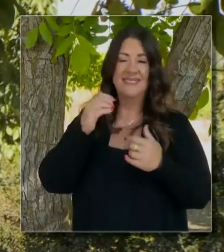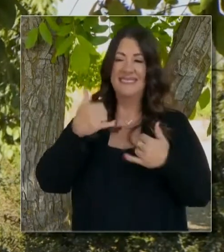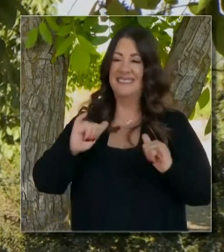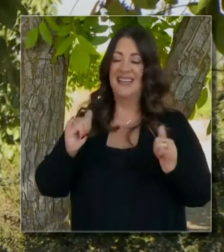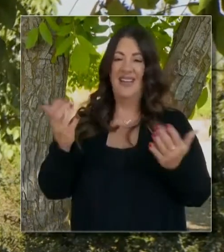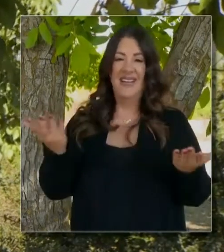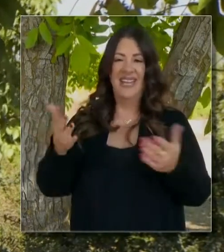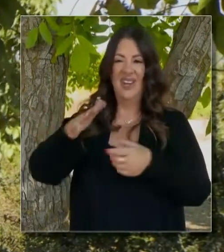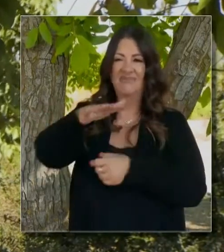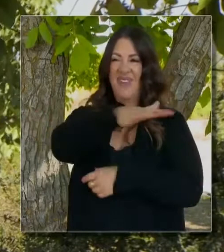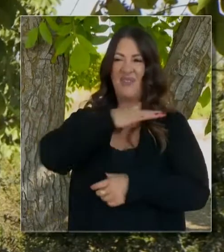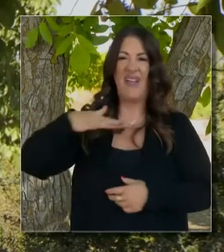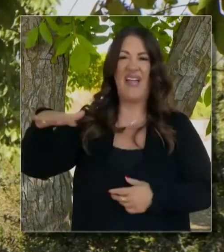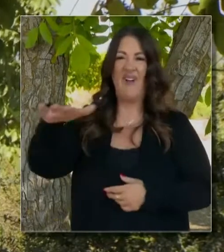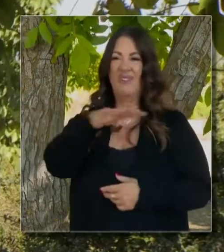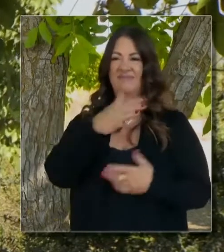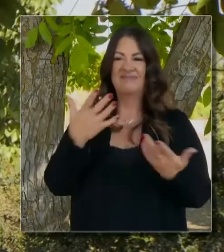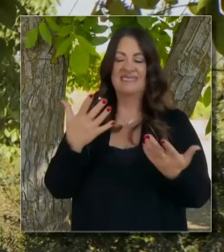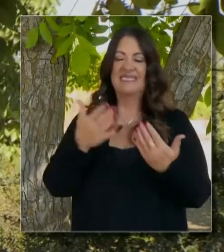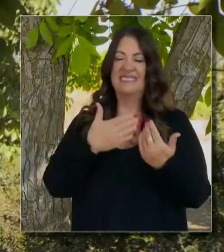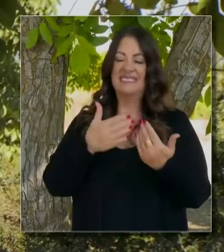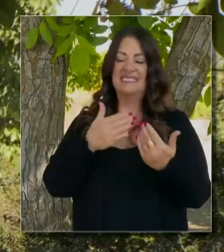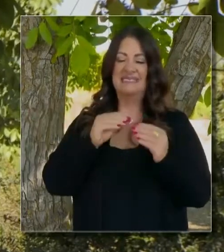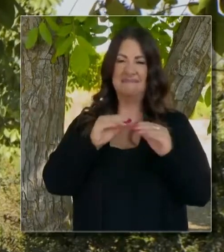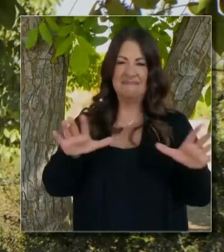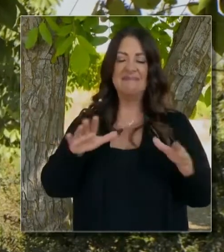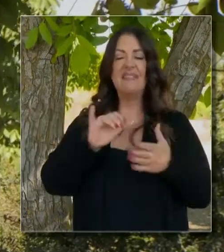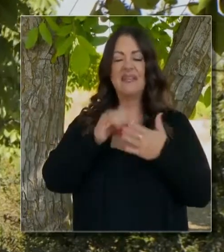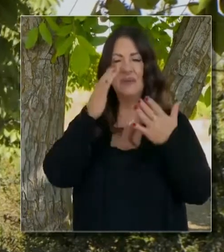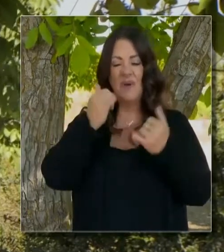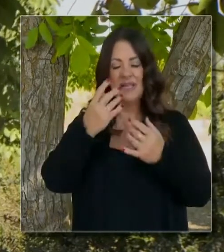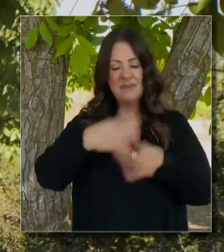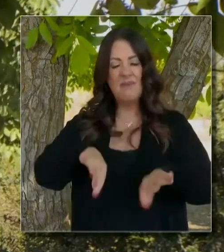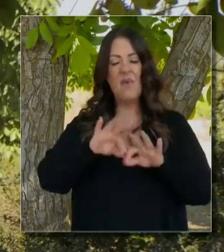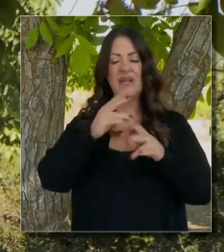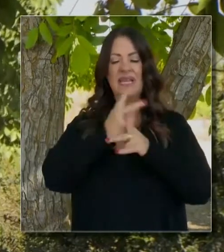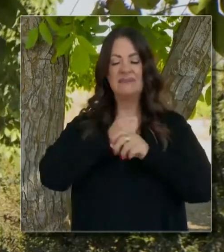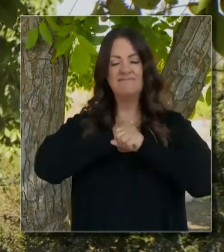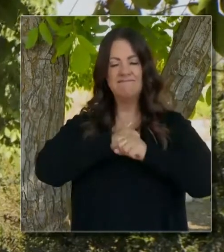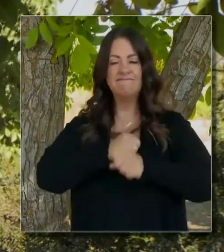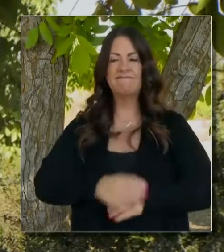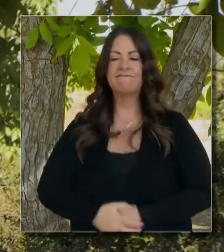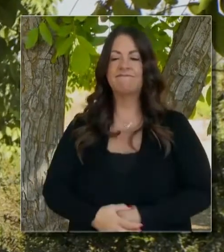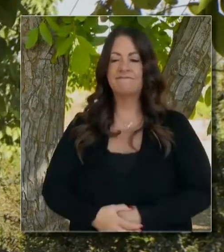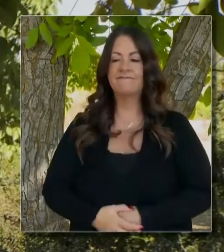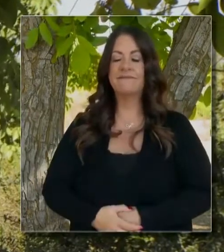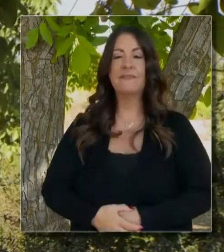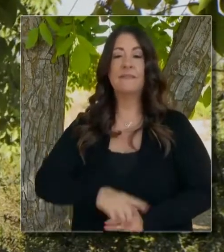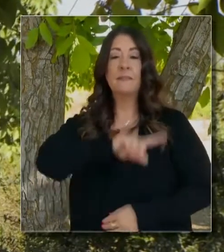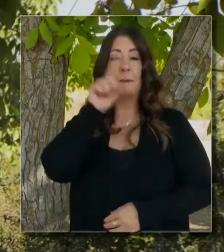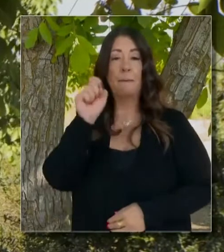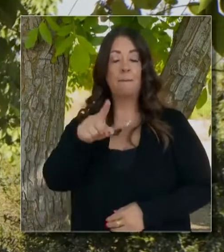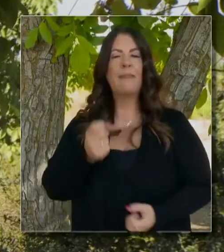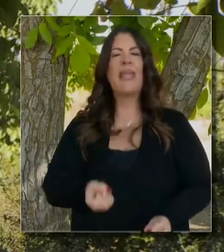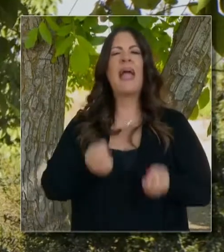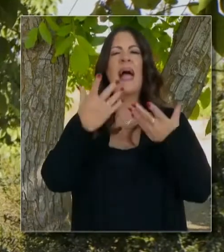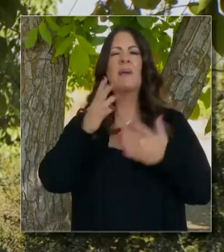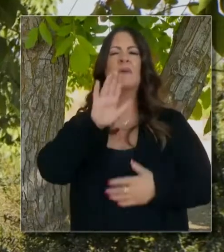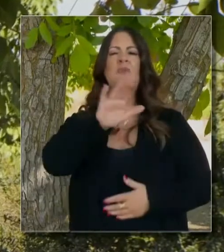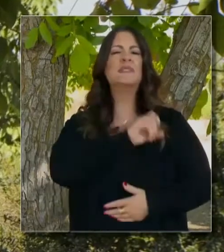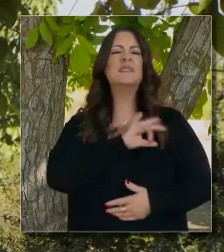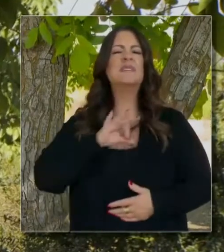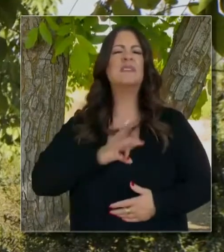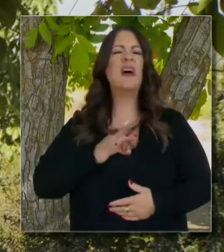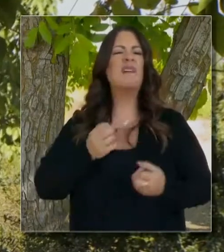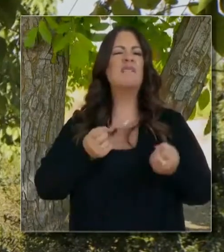how easily transmittable this disease continues to be. Do you have a number for how many of your staffers are self-isolating right now?